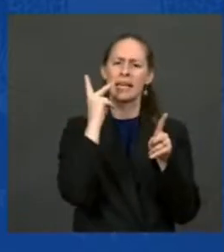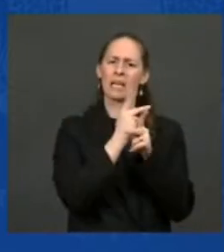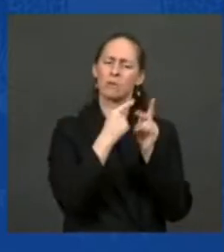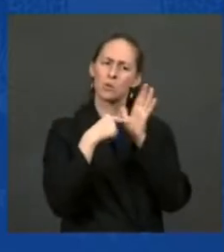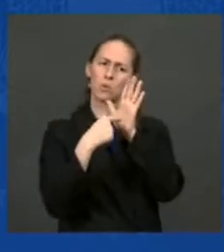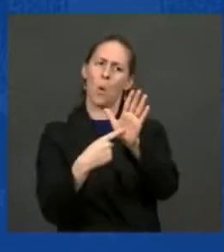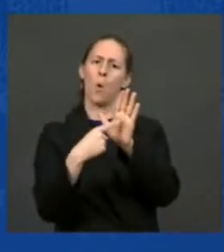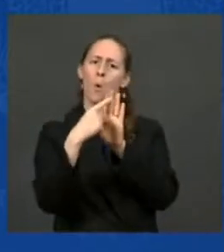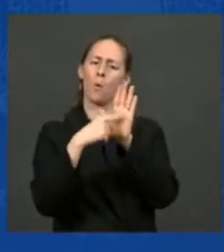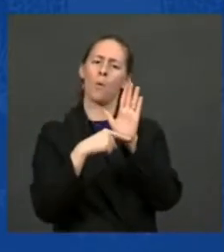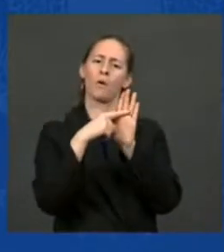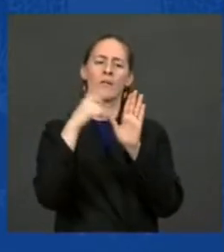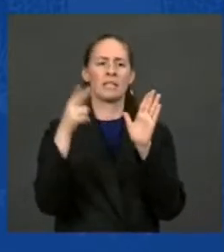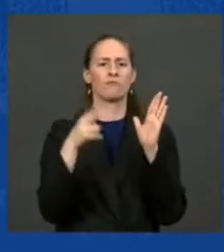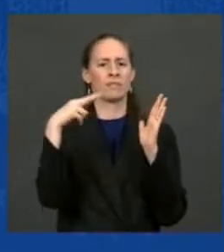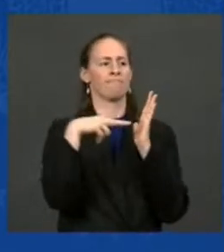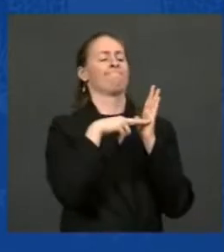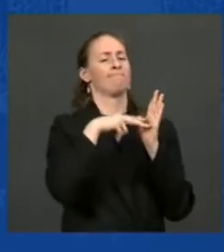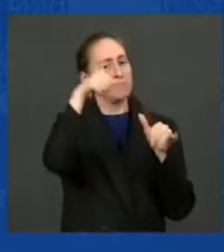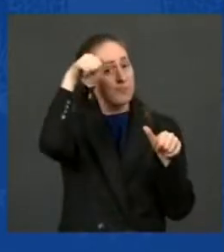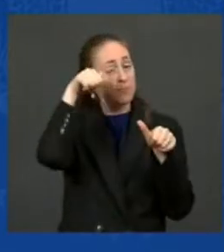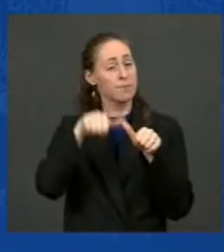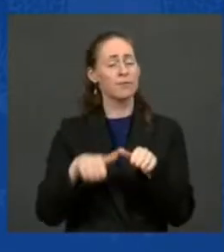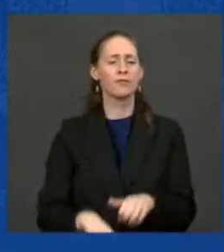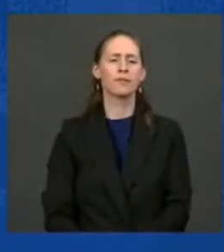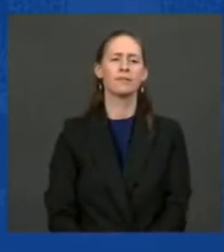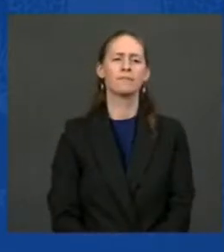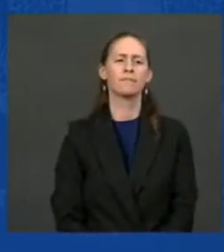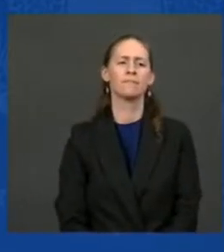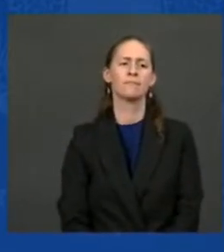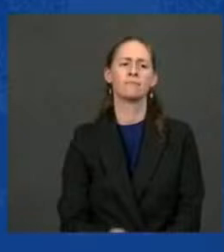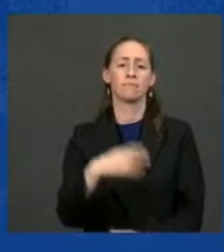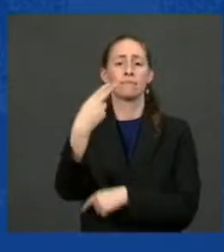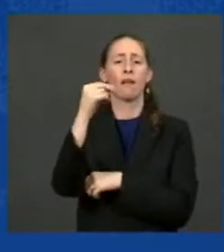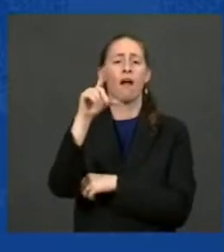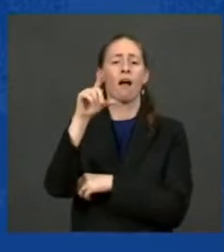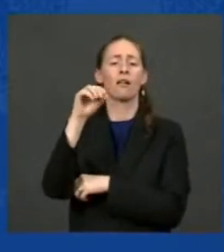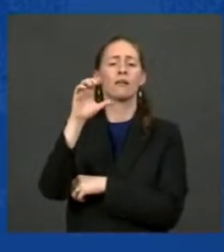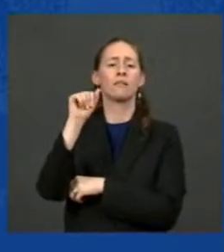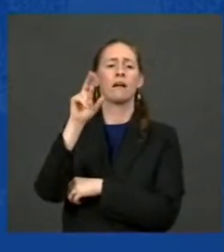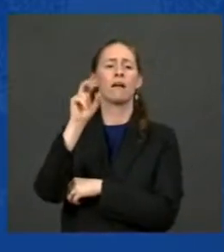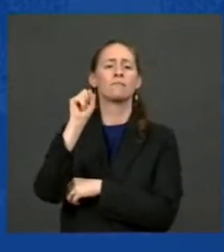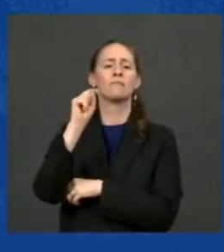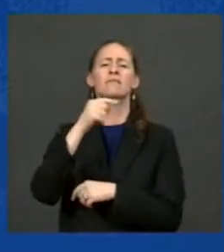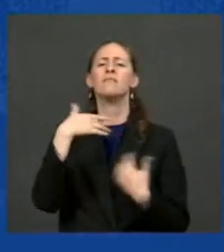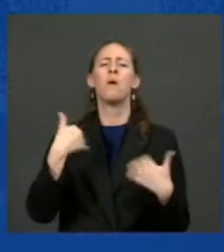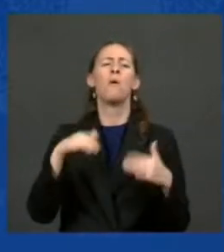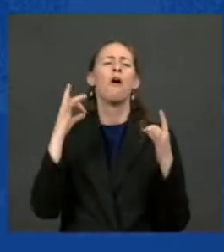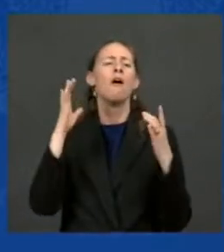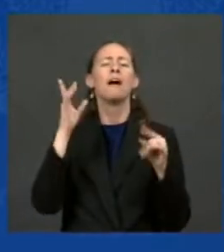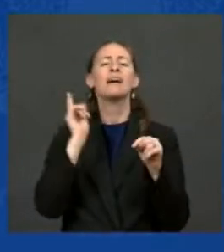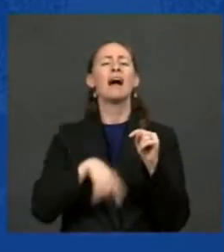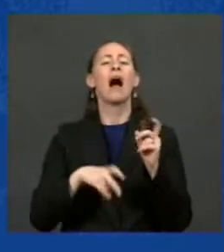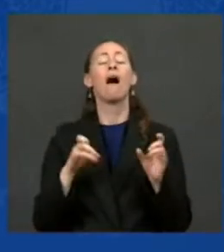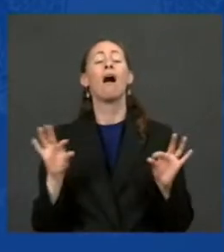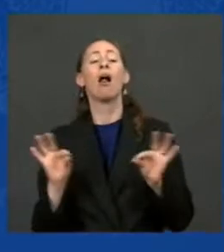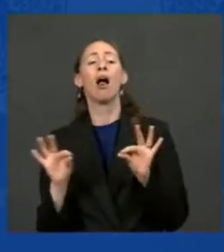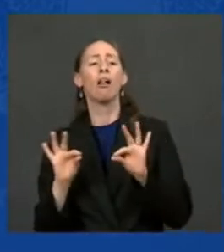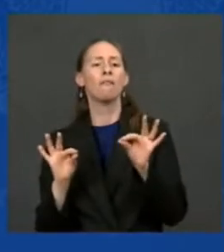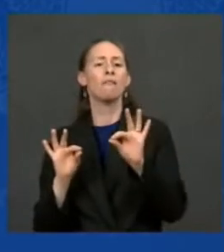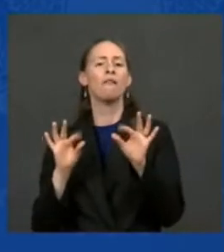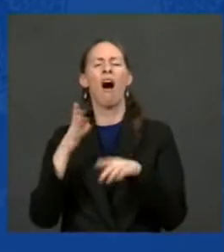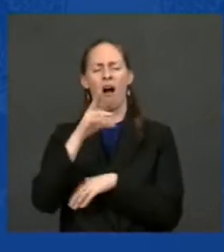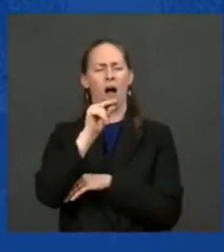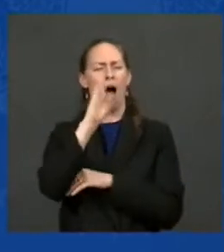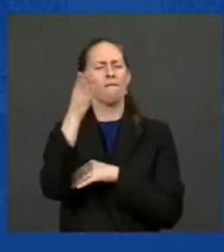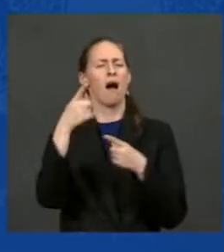history, so that the horrors of the Holocaust could never be diminished or denied, and the evil that we still